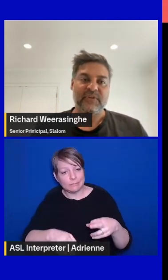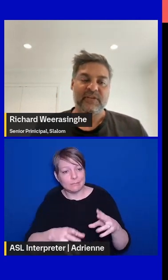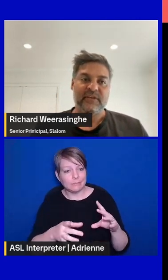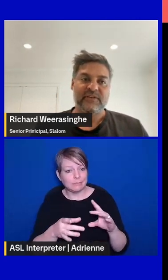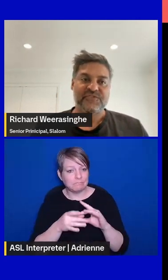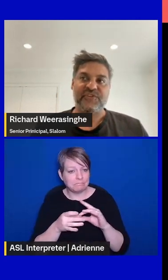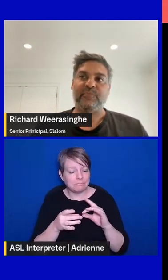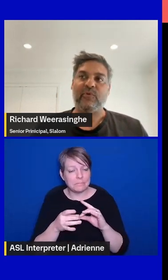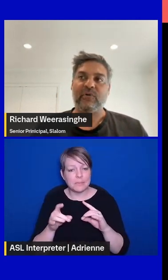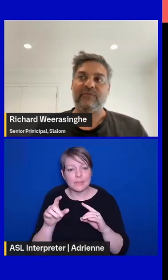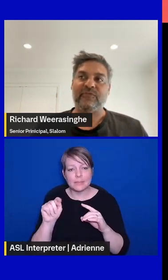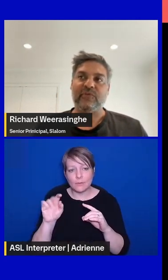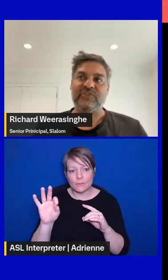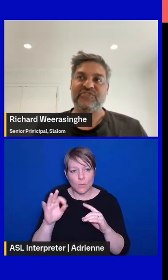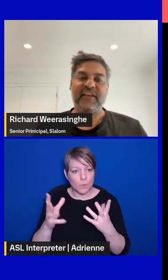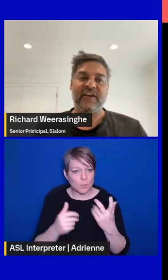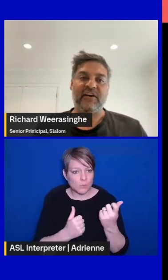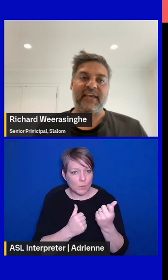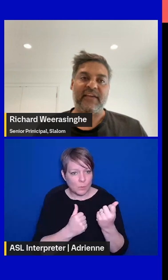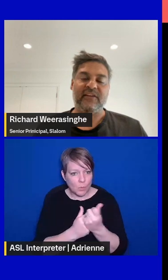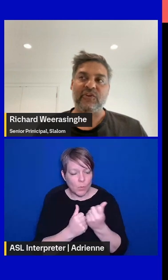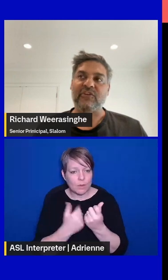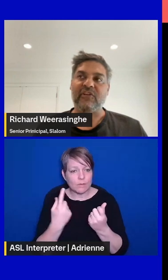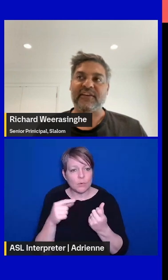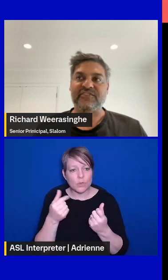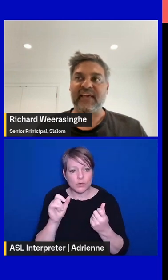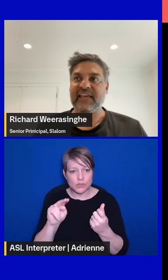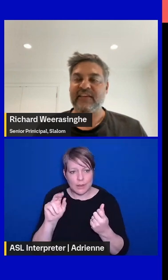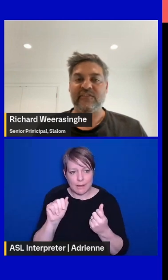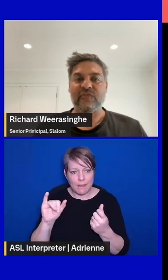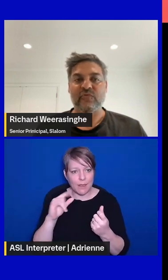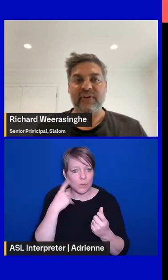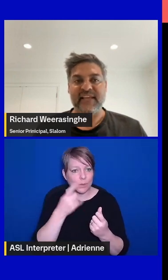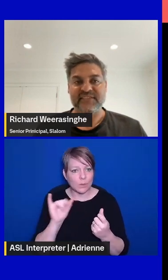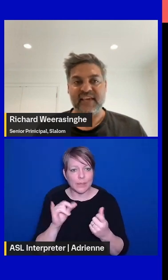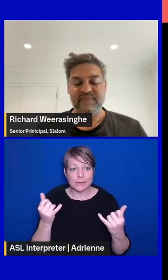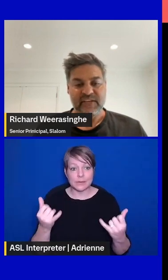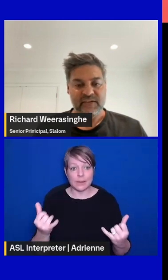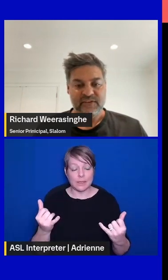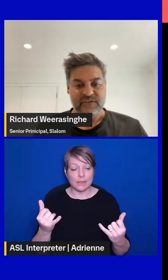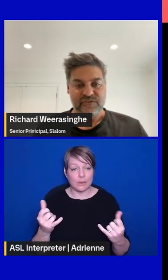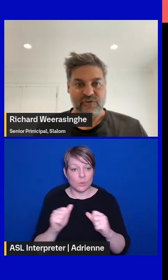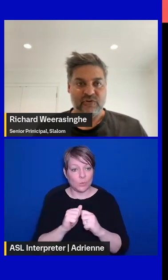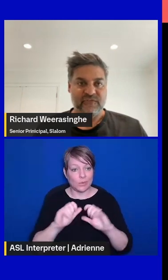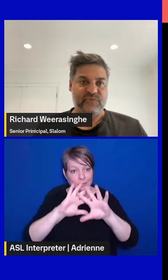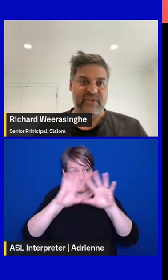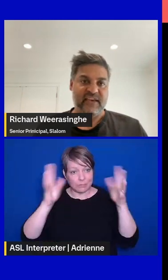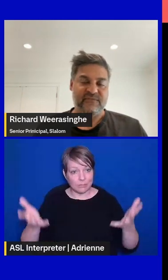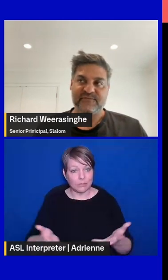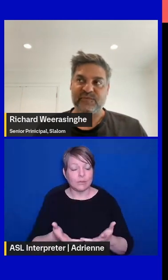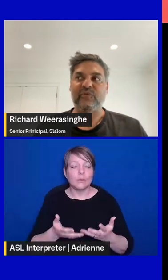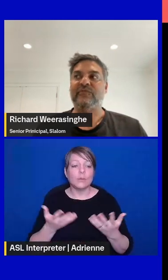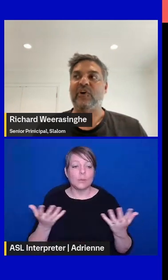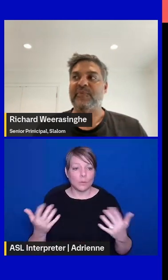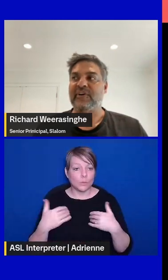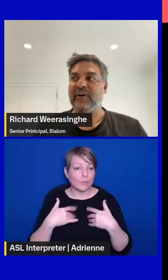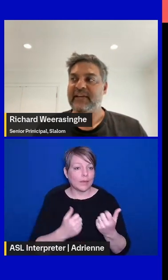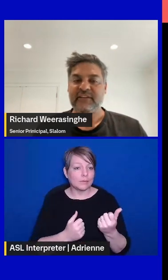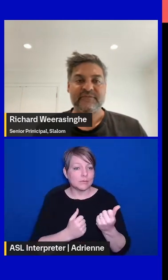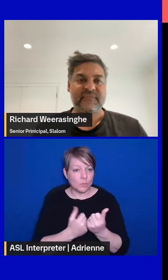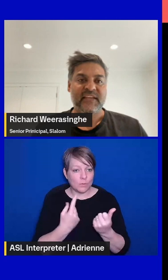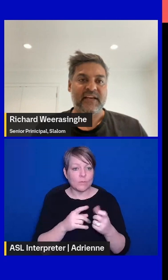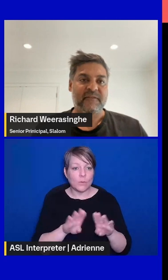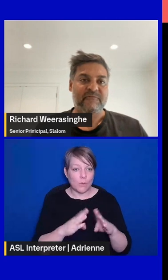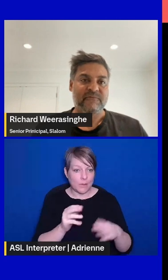Terraform support for GenAI look like today in the overall landscape? So obviously we have support for